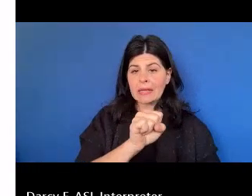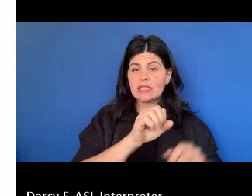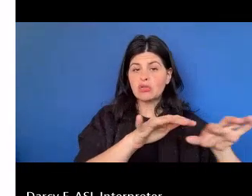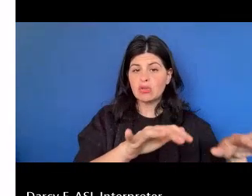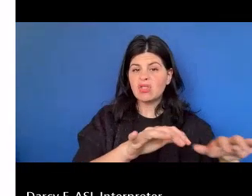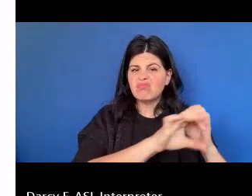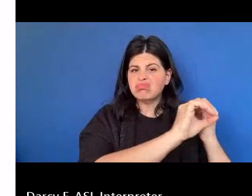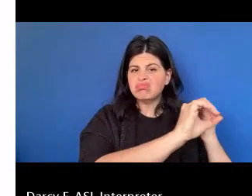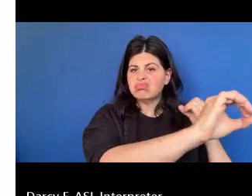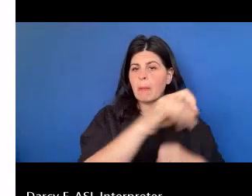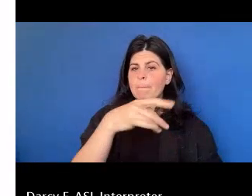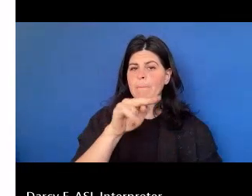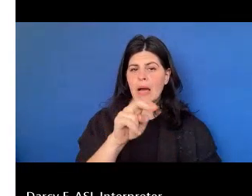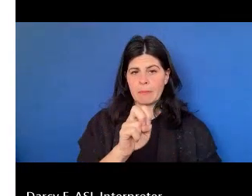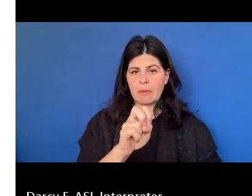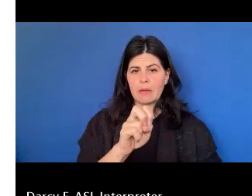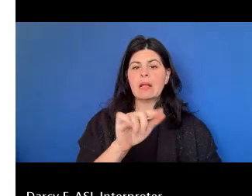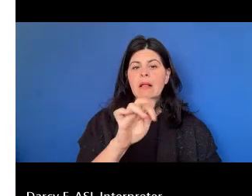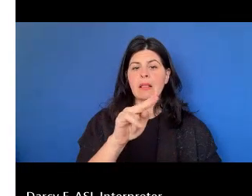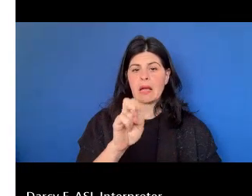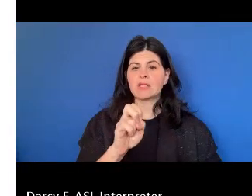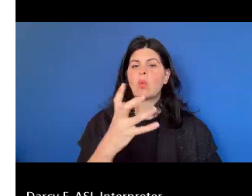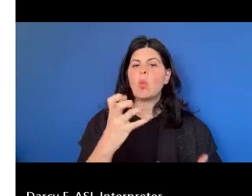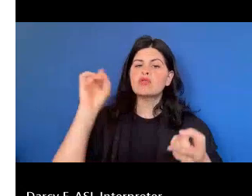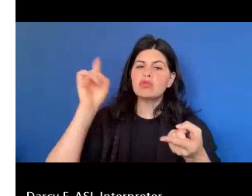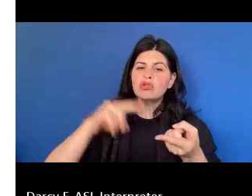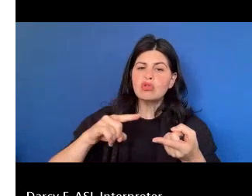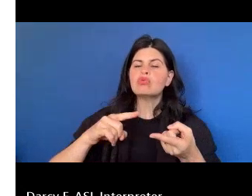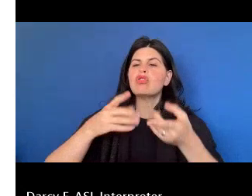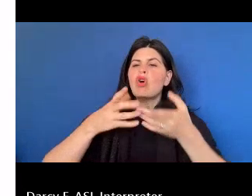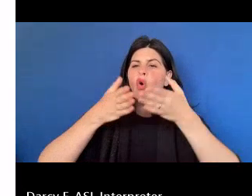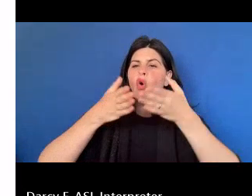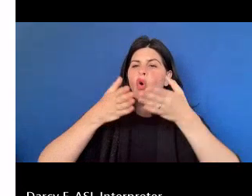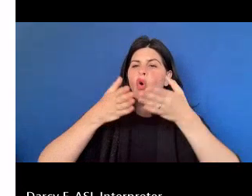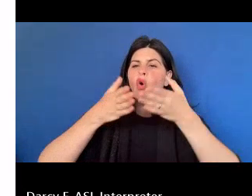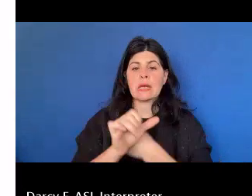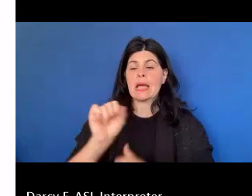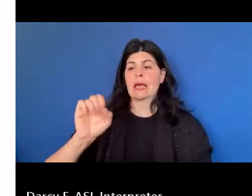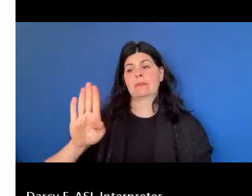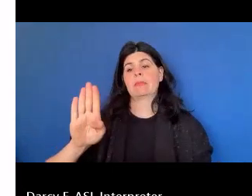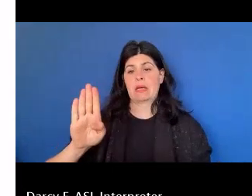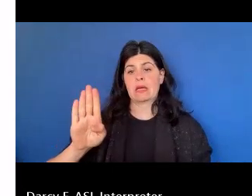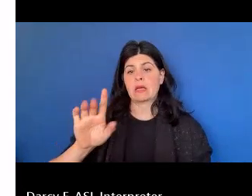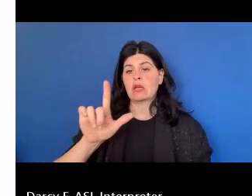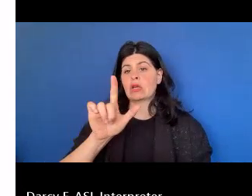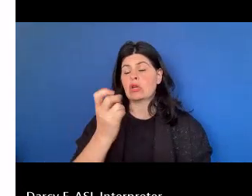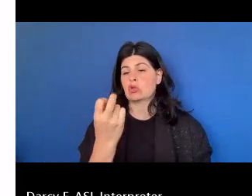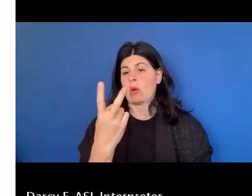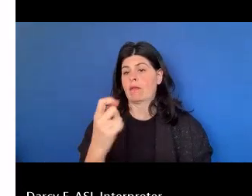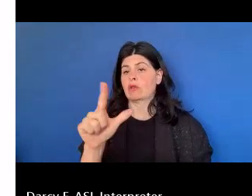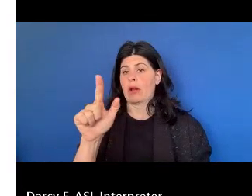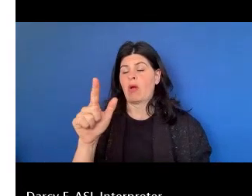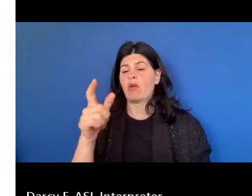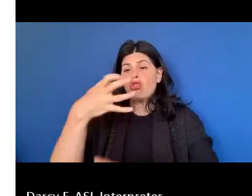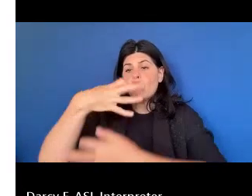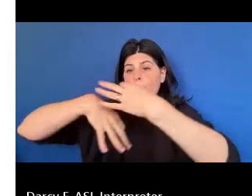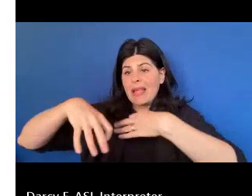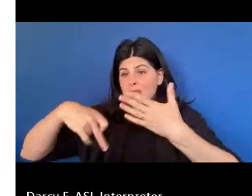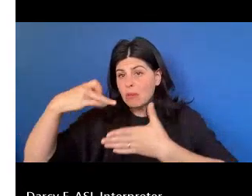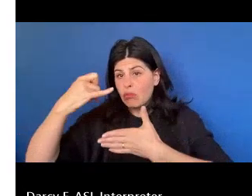risk. SB 1221 envisions a program whereby such planned replacement projects that could